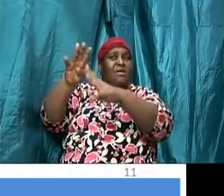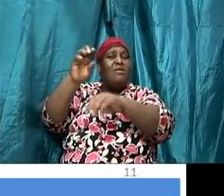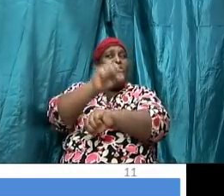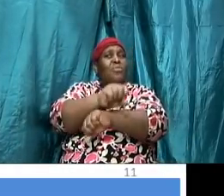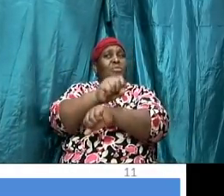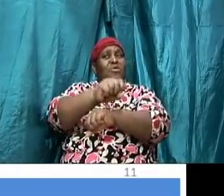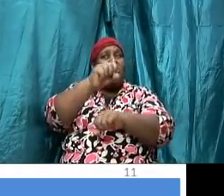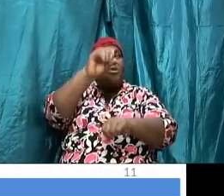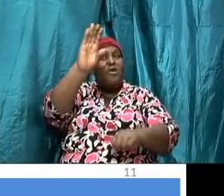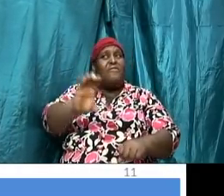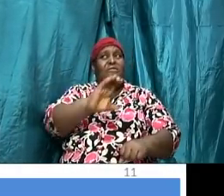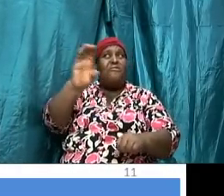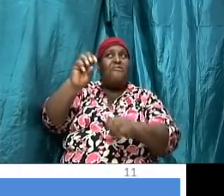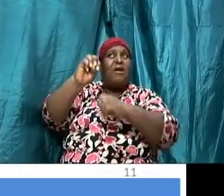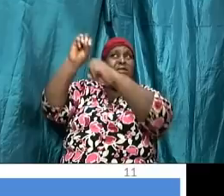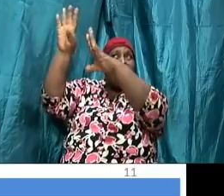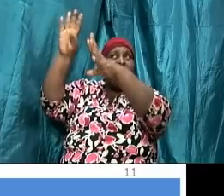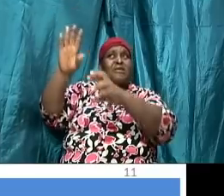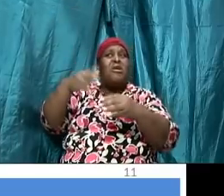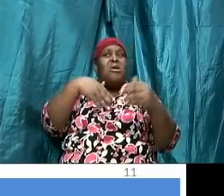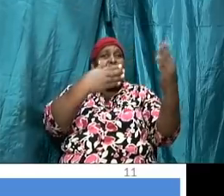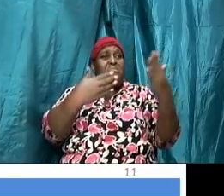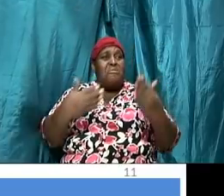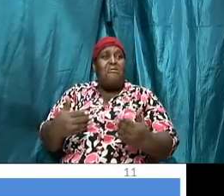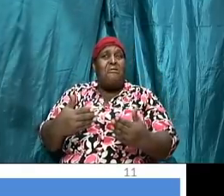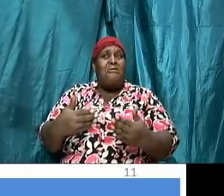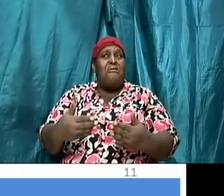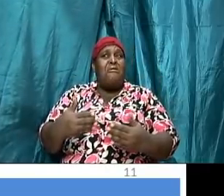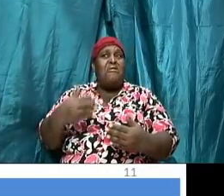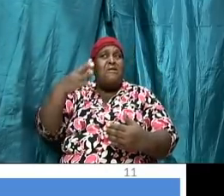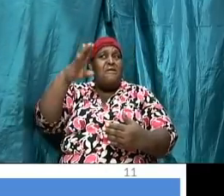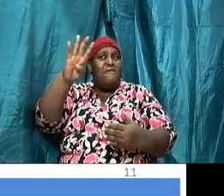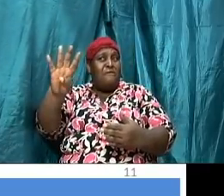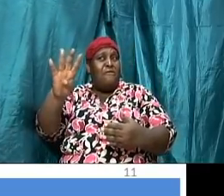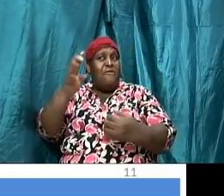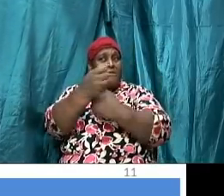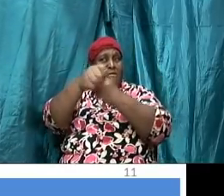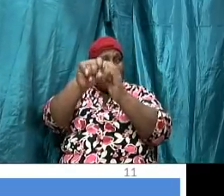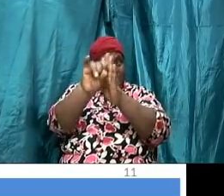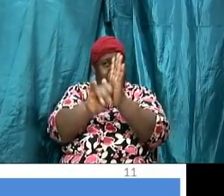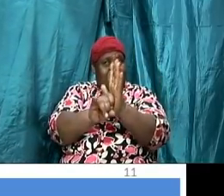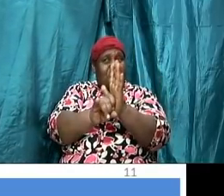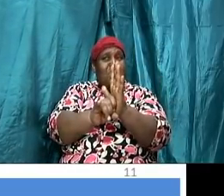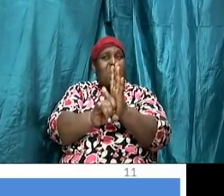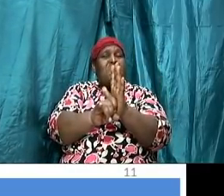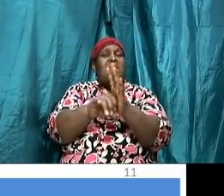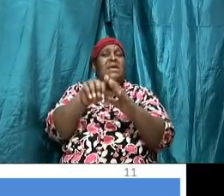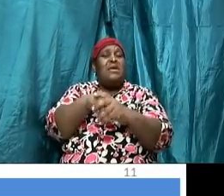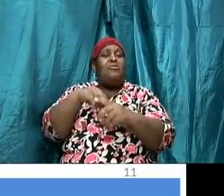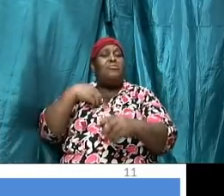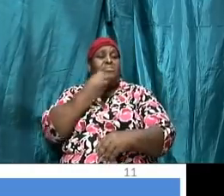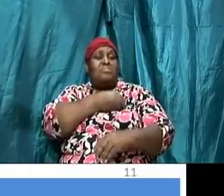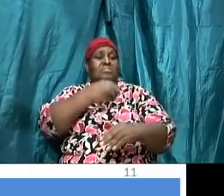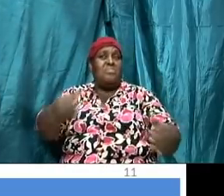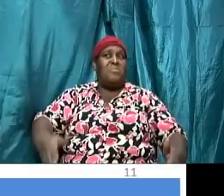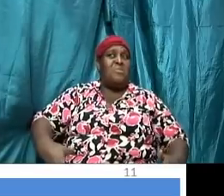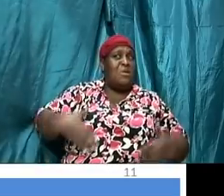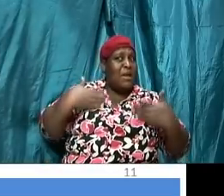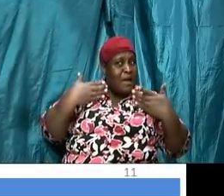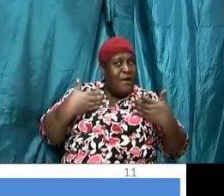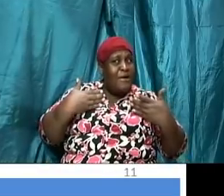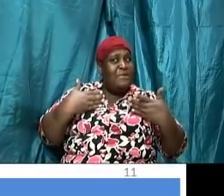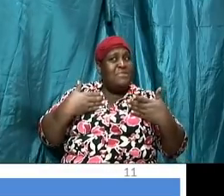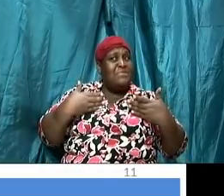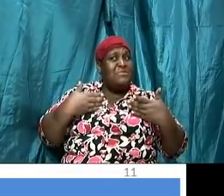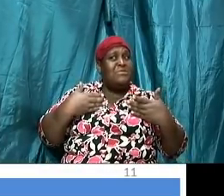Christ has brought about full salvation in our lives. Praise God. Now let us go